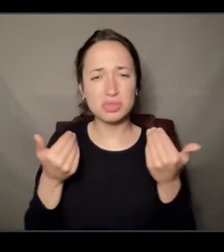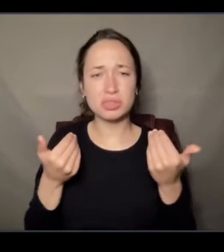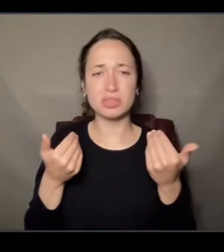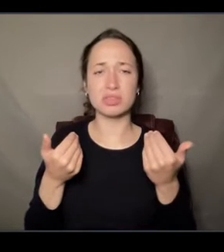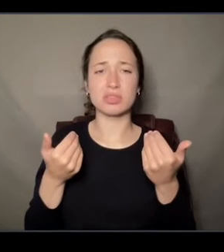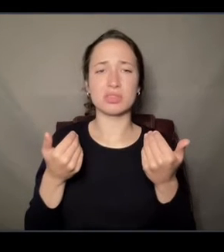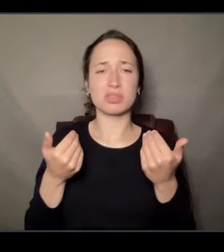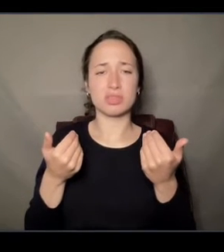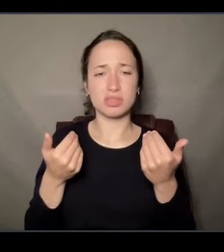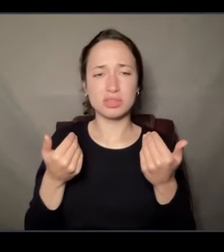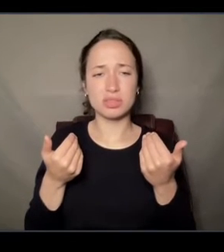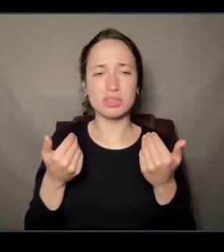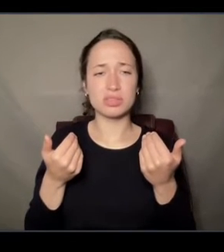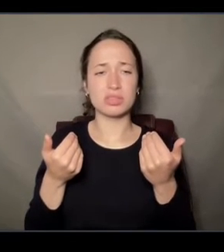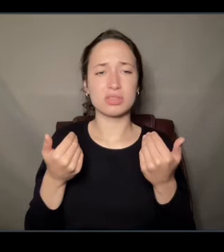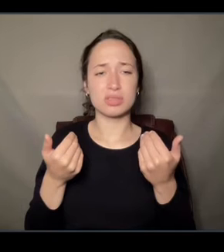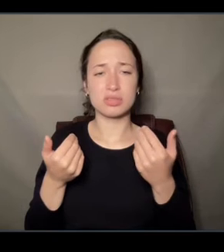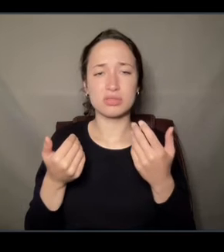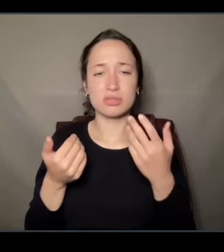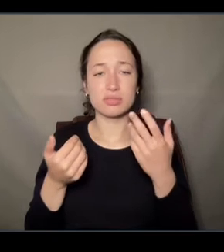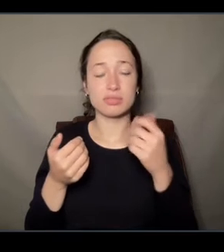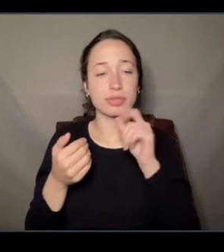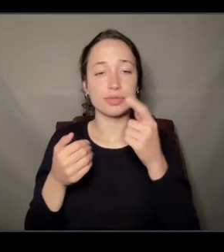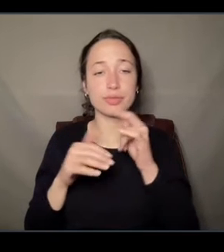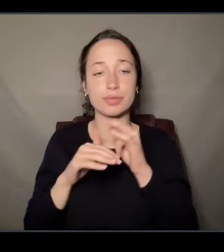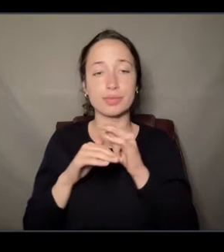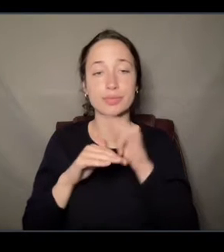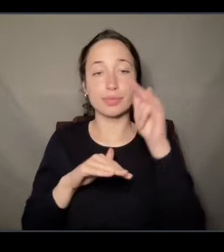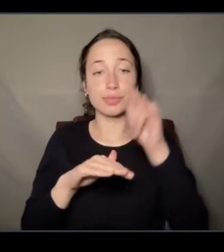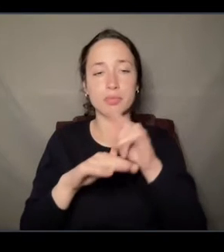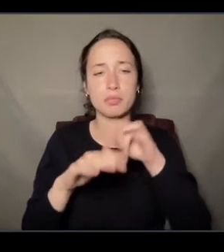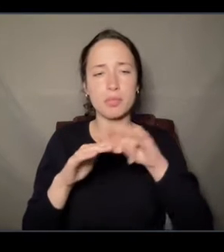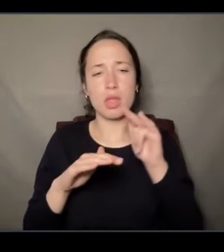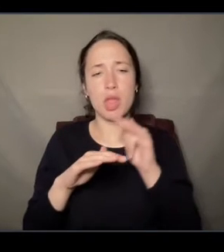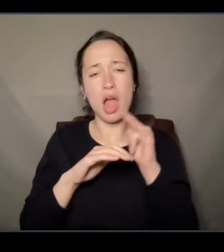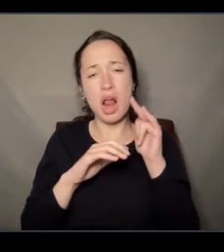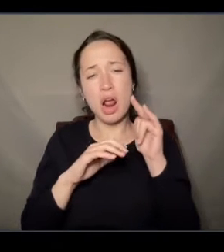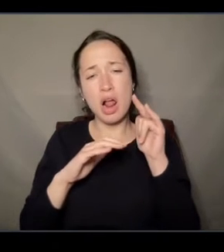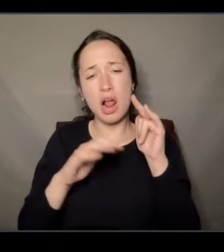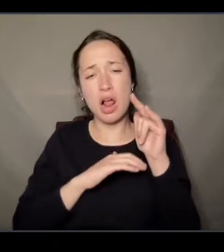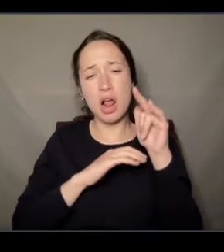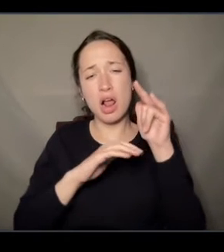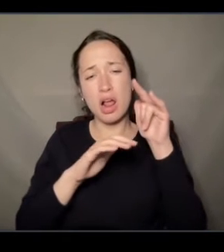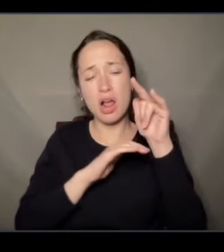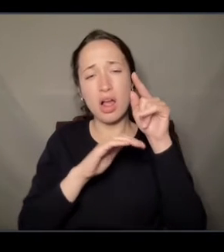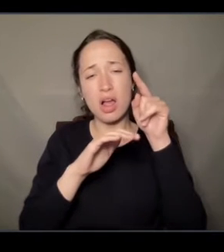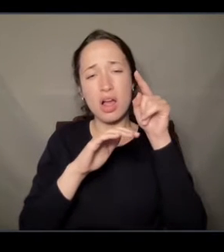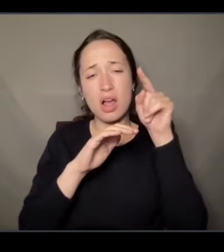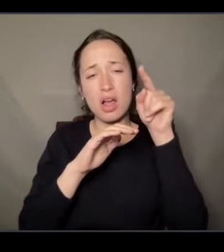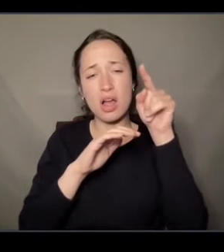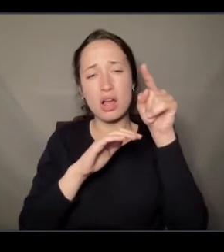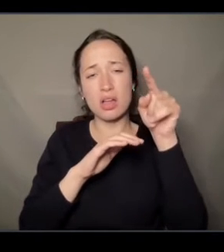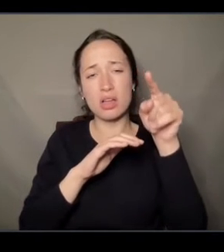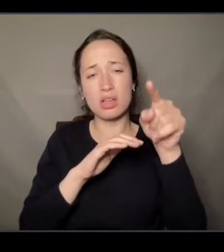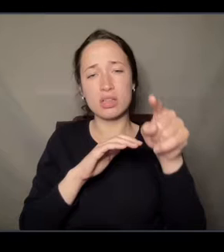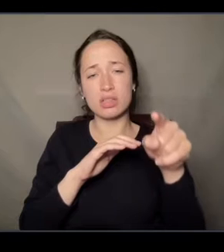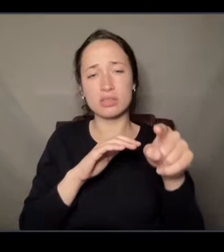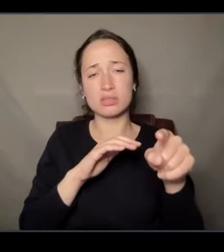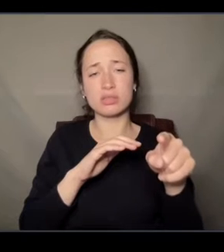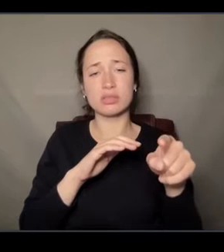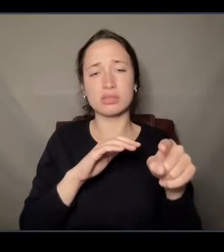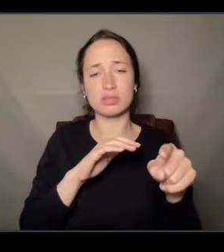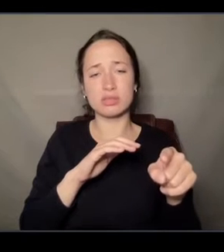inexpressible pain of separation. It is not just a few hours flight, but it is a journey across the seas